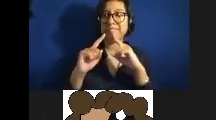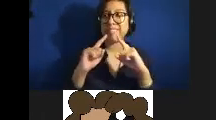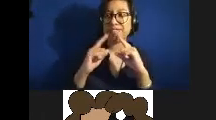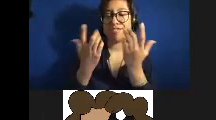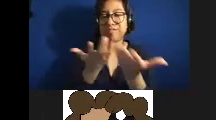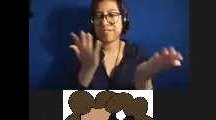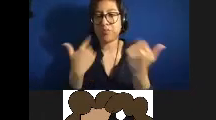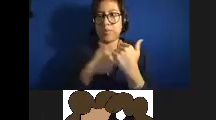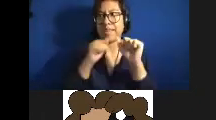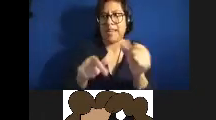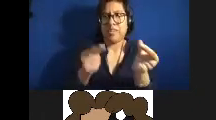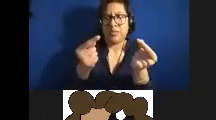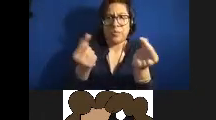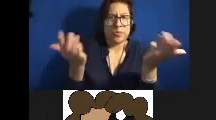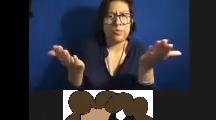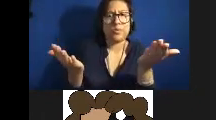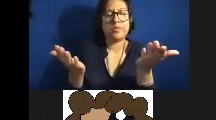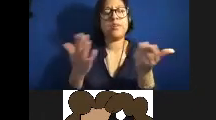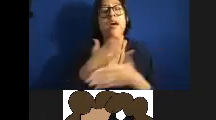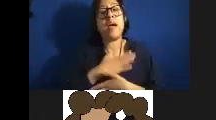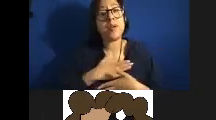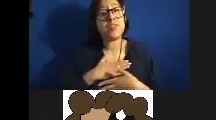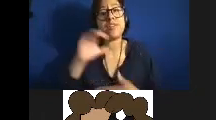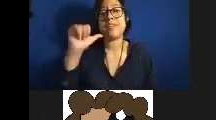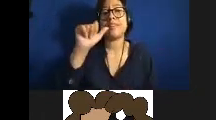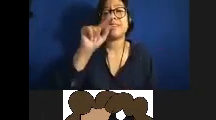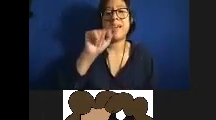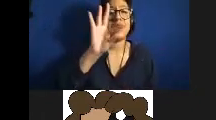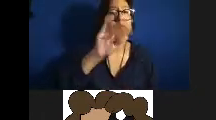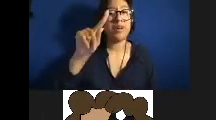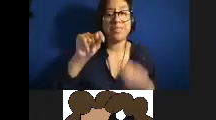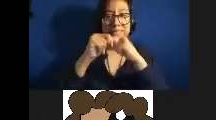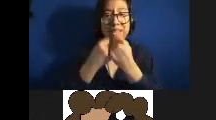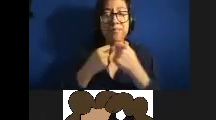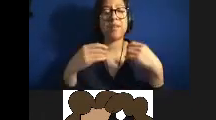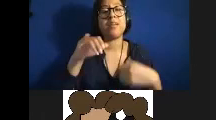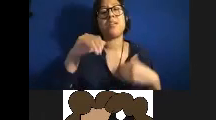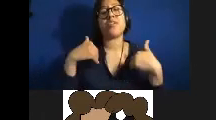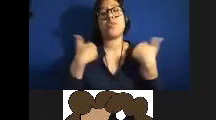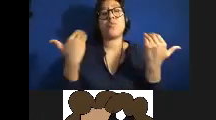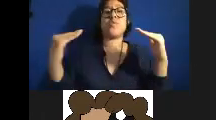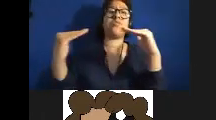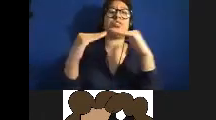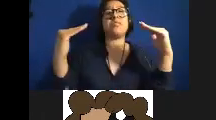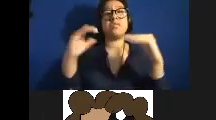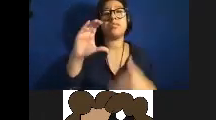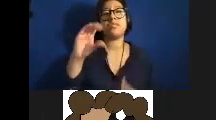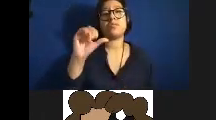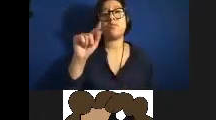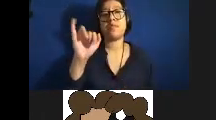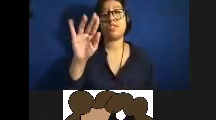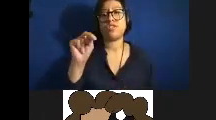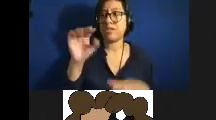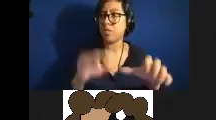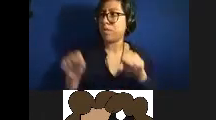spectrum. Really appreciate the CAT 911 team and Youth Justice Coalition for organizing this space and providing the opportunity